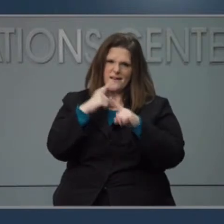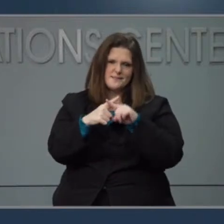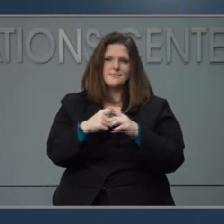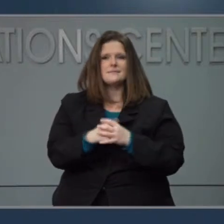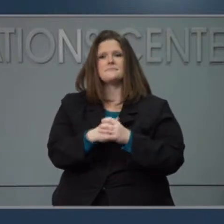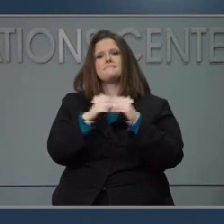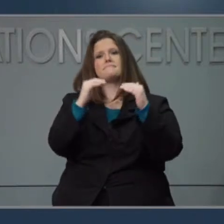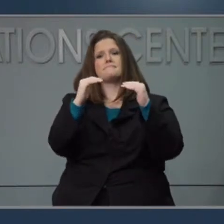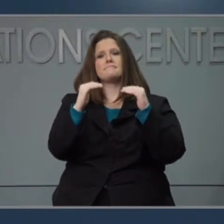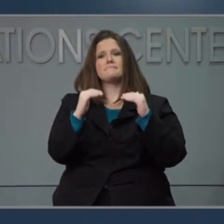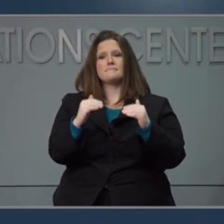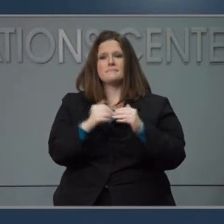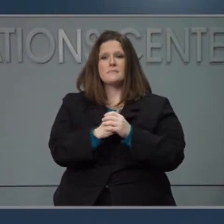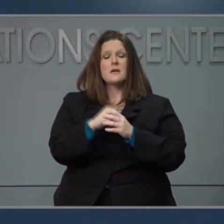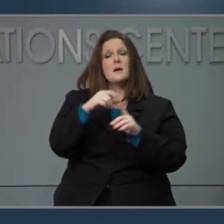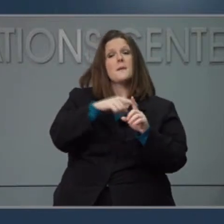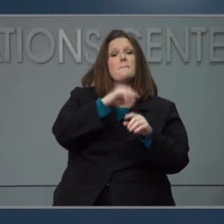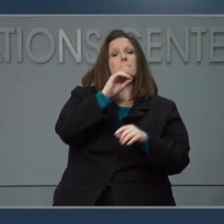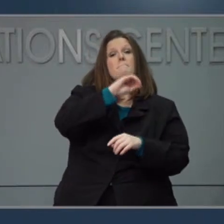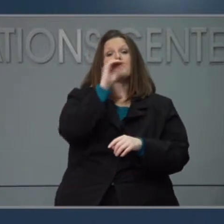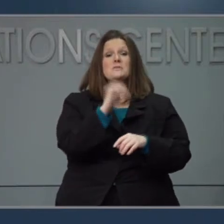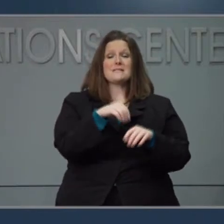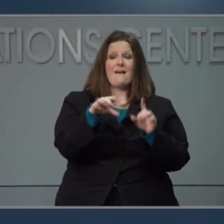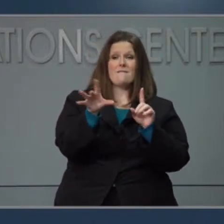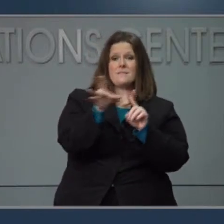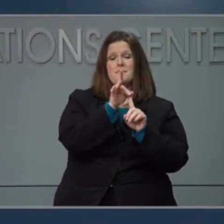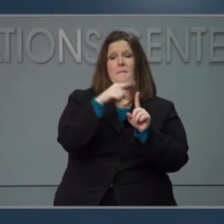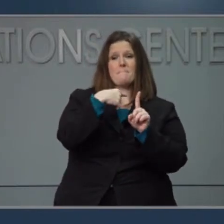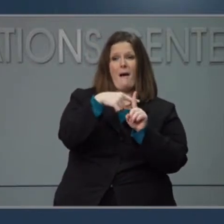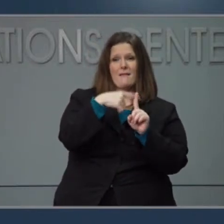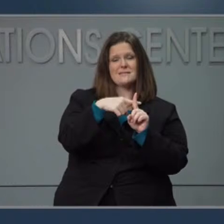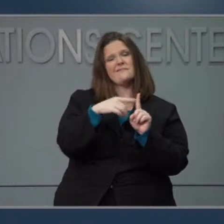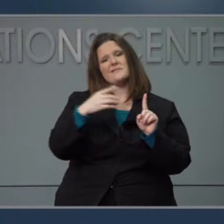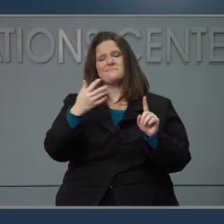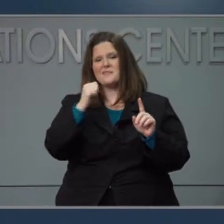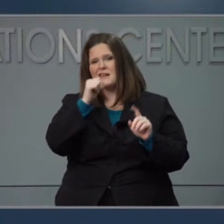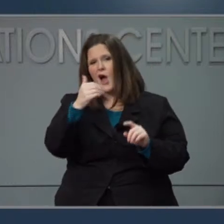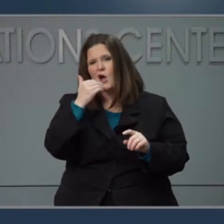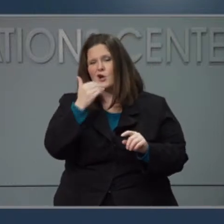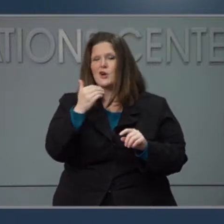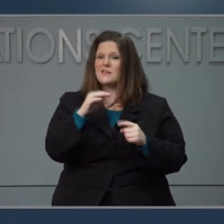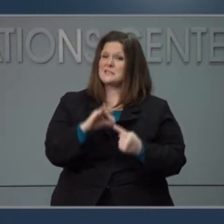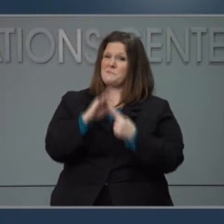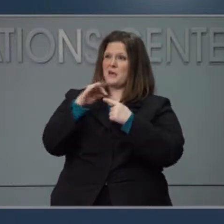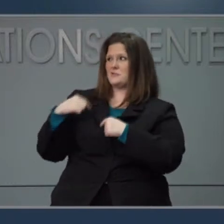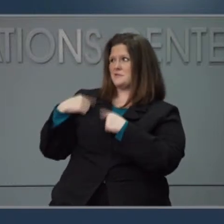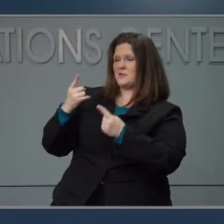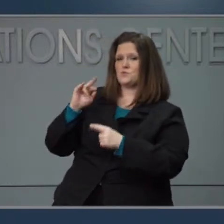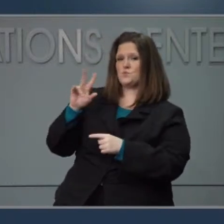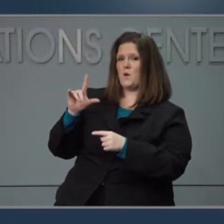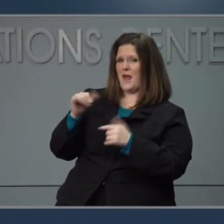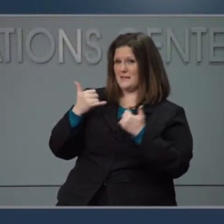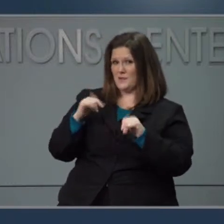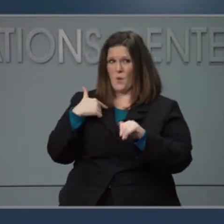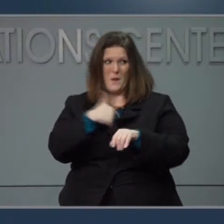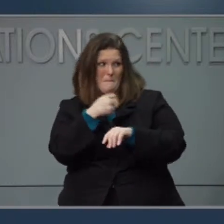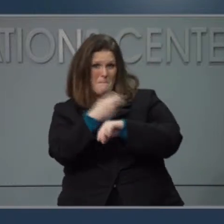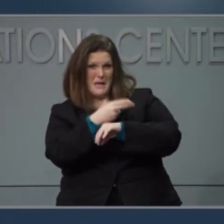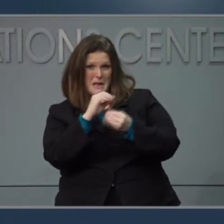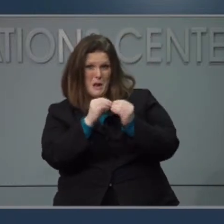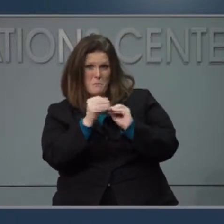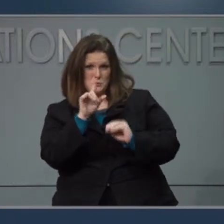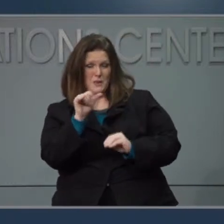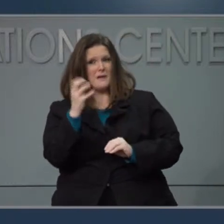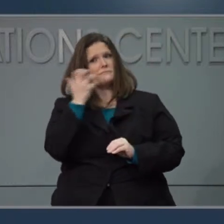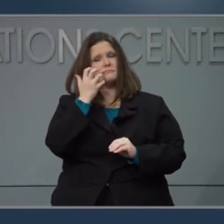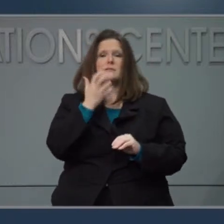cases were at this peak level in July. This gets a yellow line. North Carolina's trajectory of hospitalization is up, but